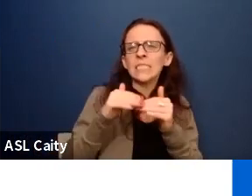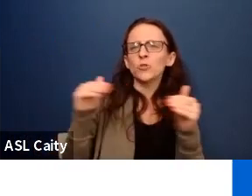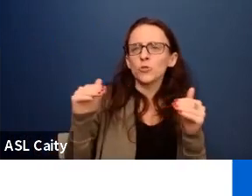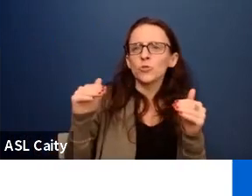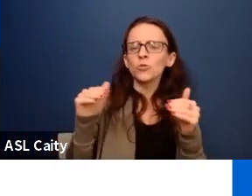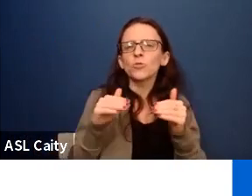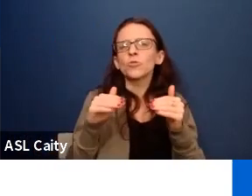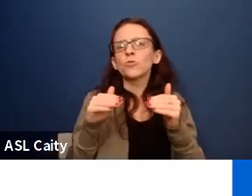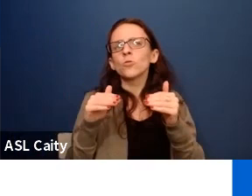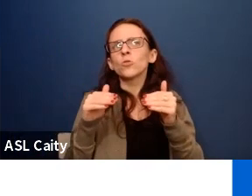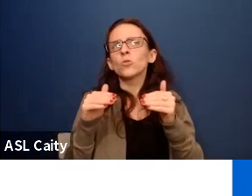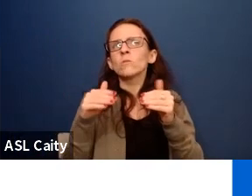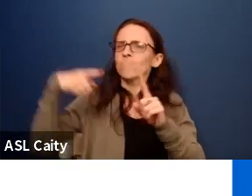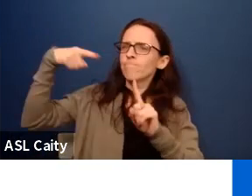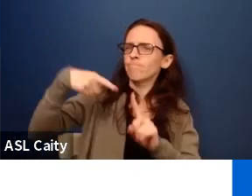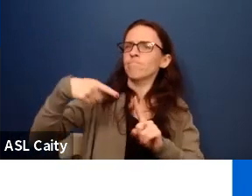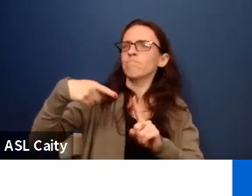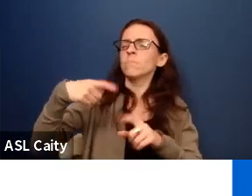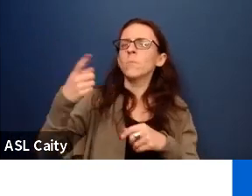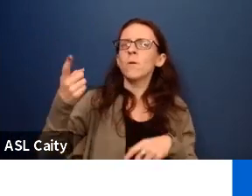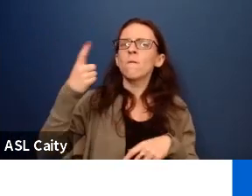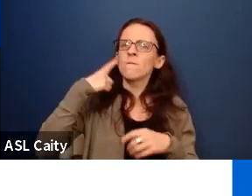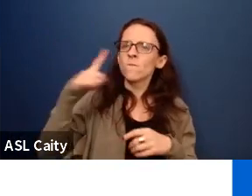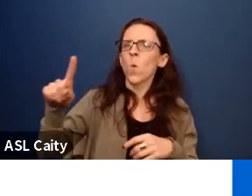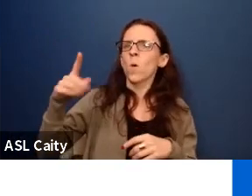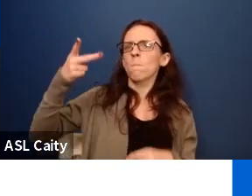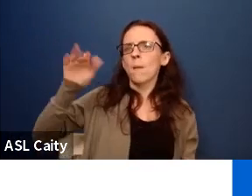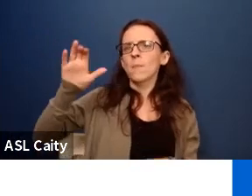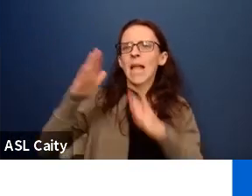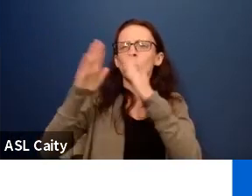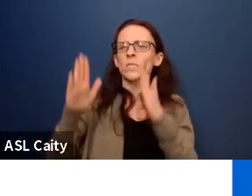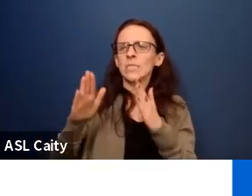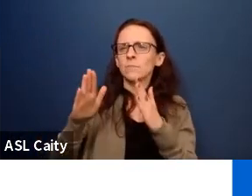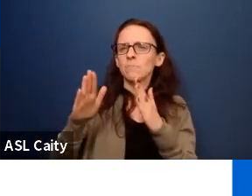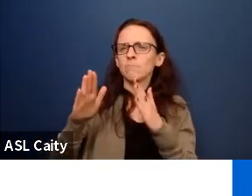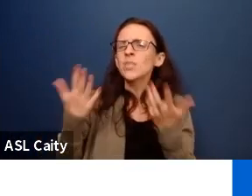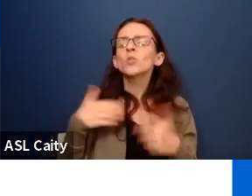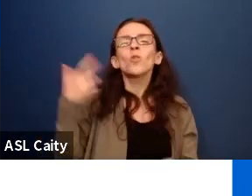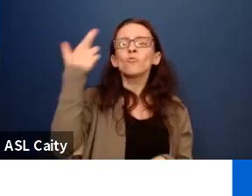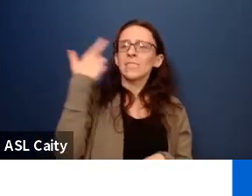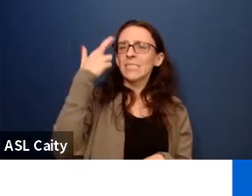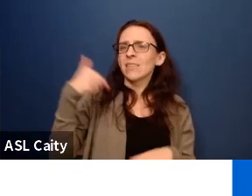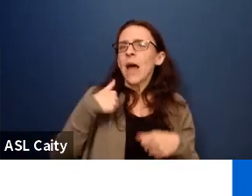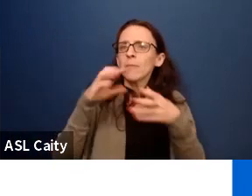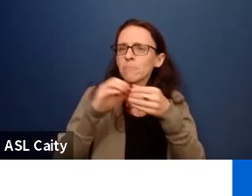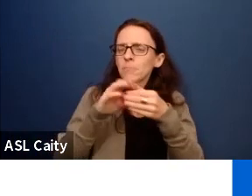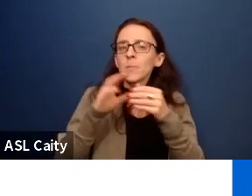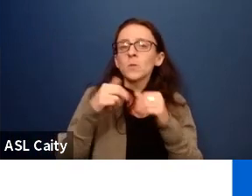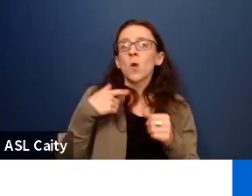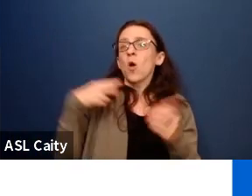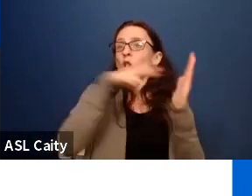that is for public housing. And the reason I say that is because the maps